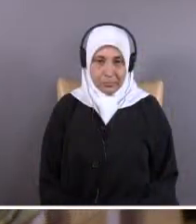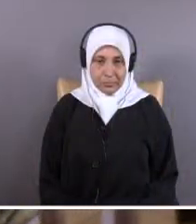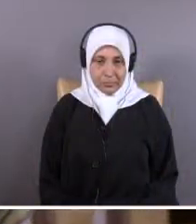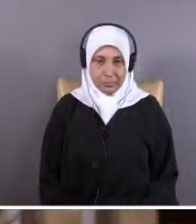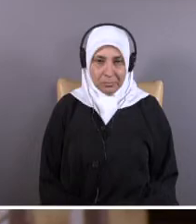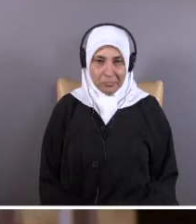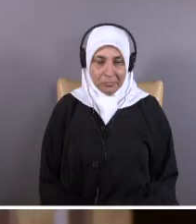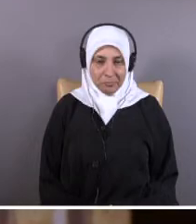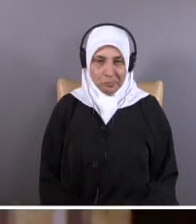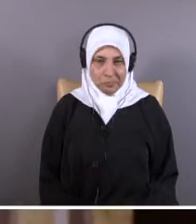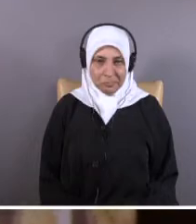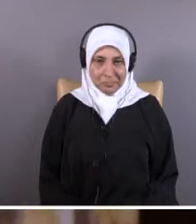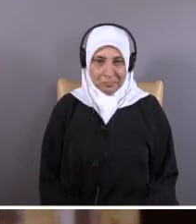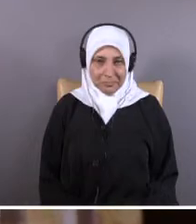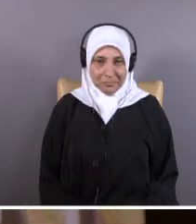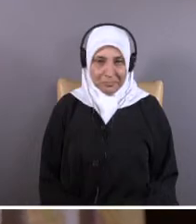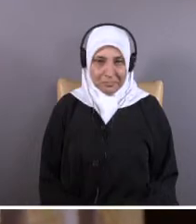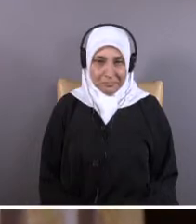Salotina.